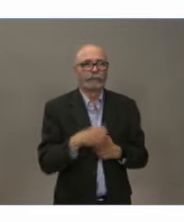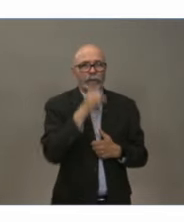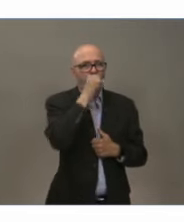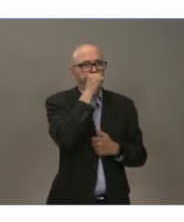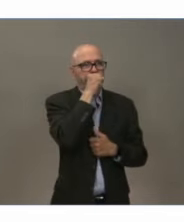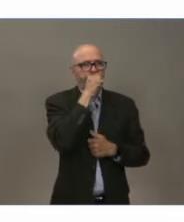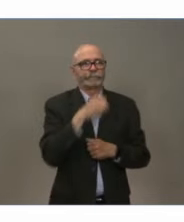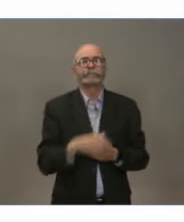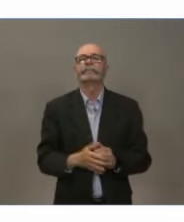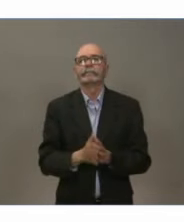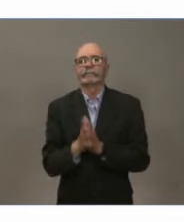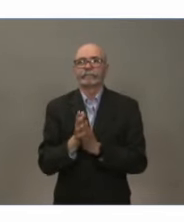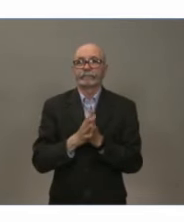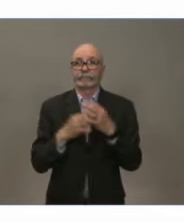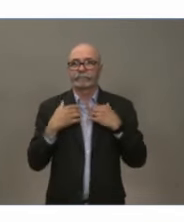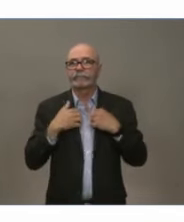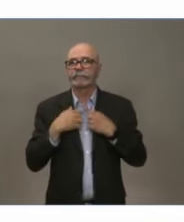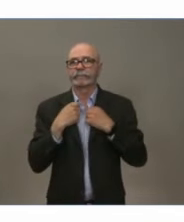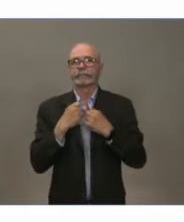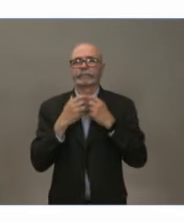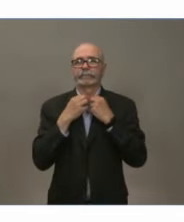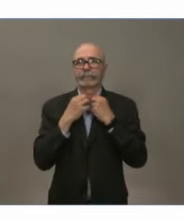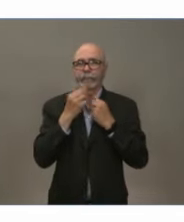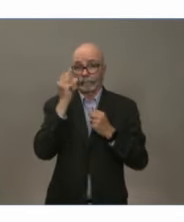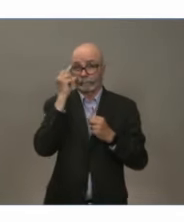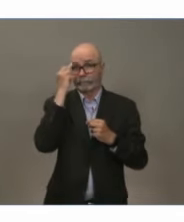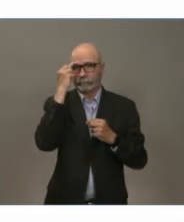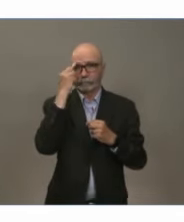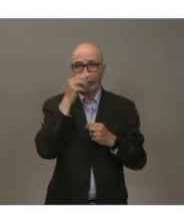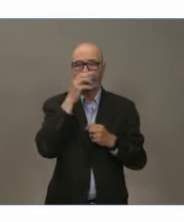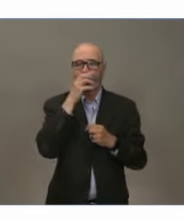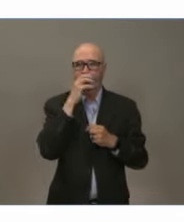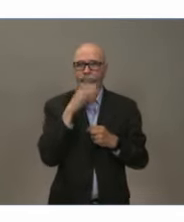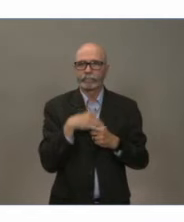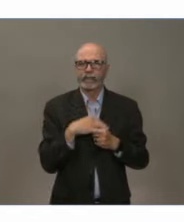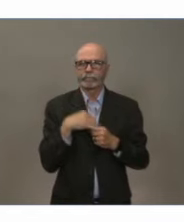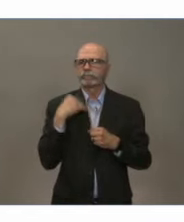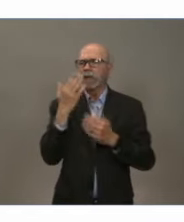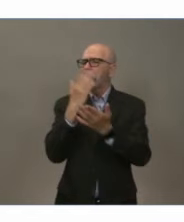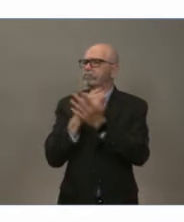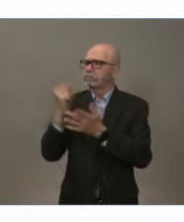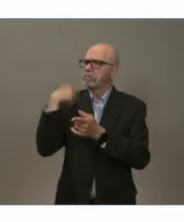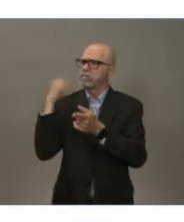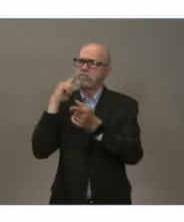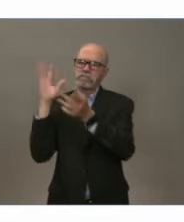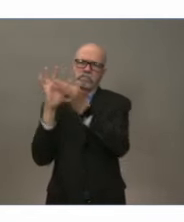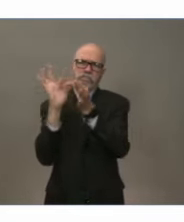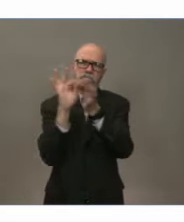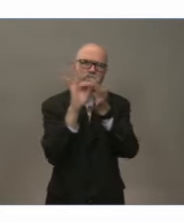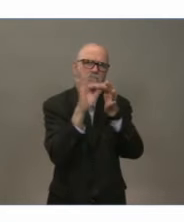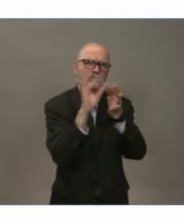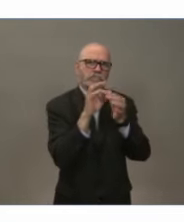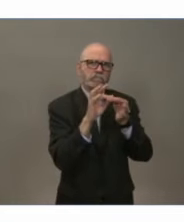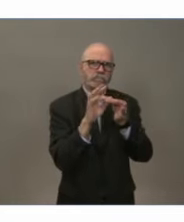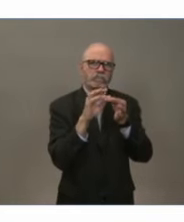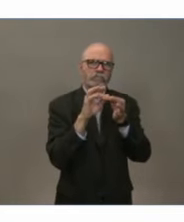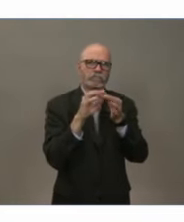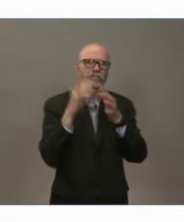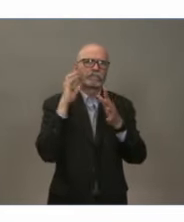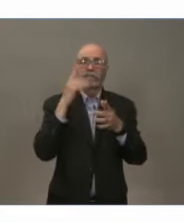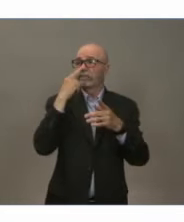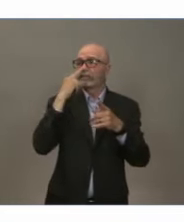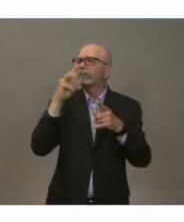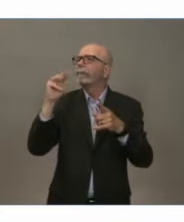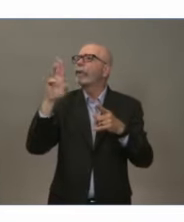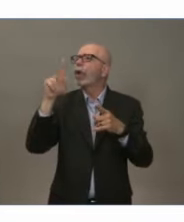reporters on the phone in the allotted time that we have. I'm hearing that some of you aren't on mute, so I would appreciate that you would make sure that you're on mute now. We'll start with Keith Doucette